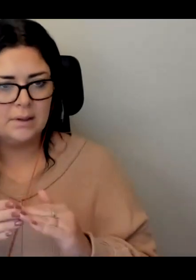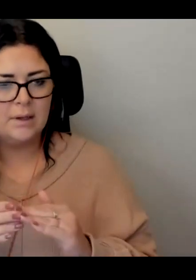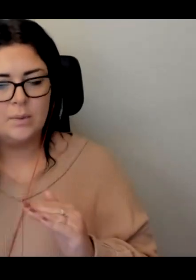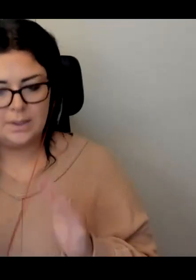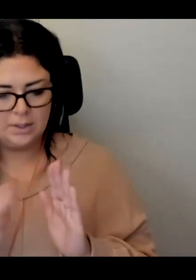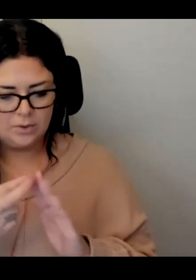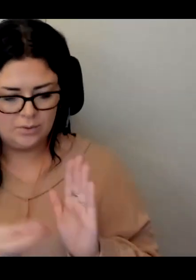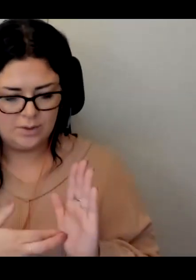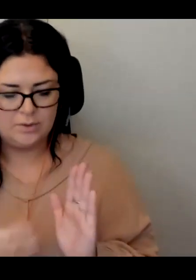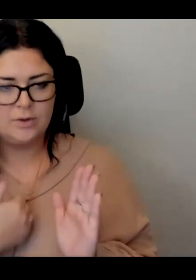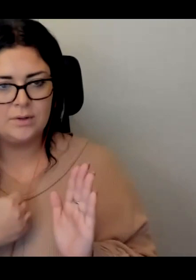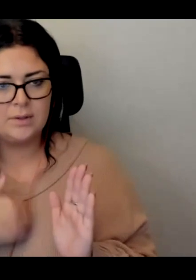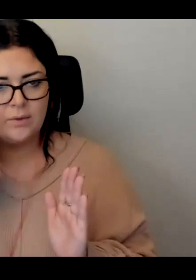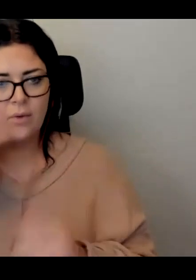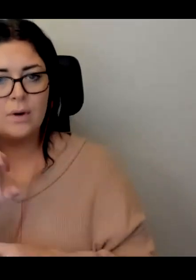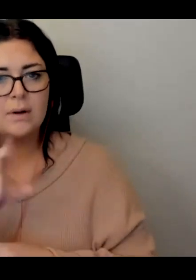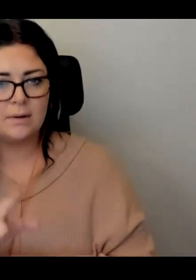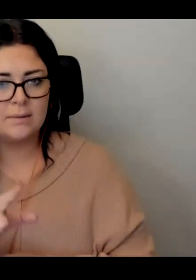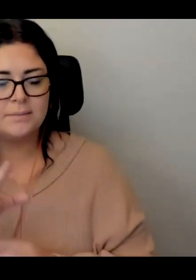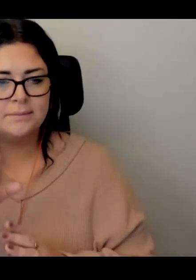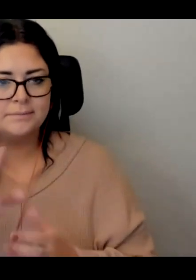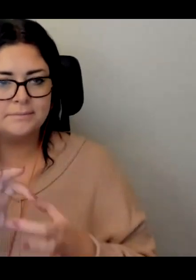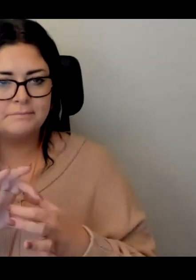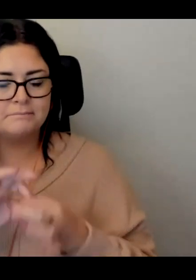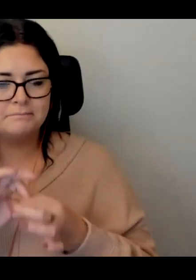register the common law partnership in that